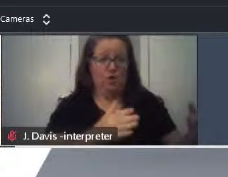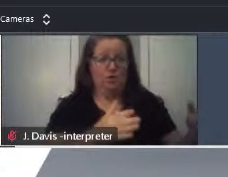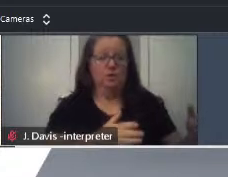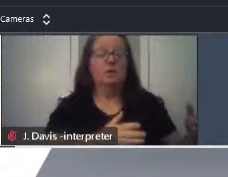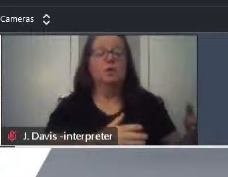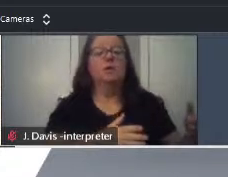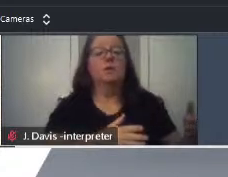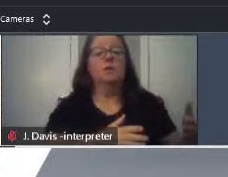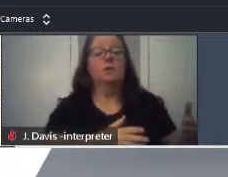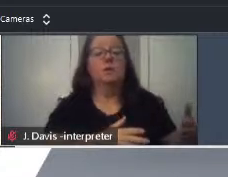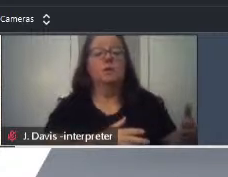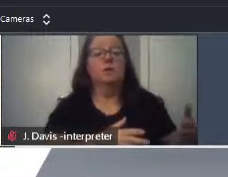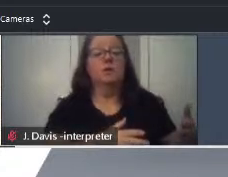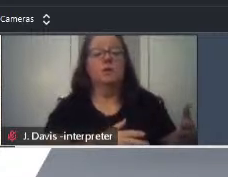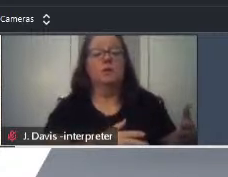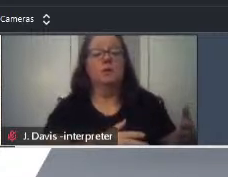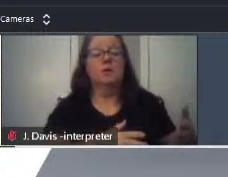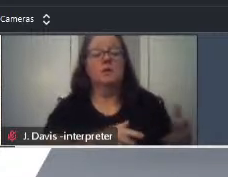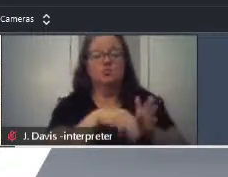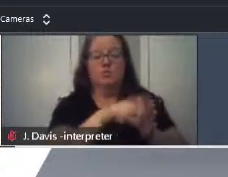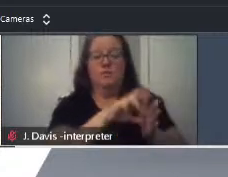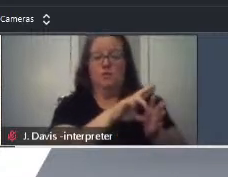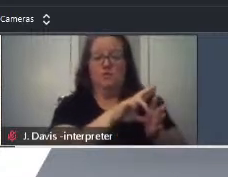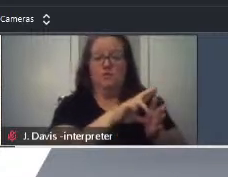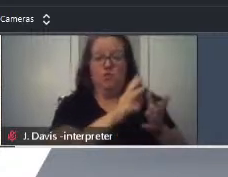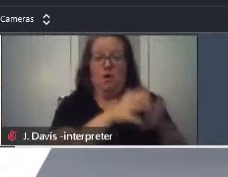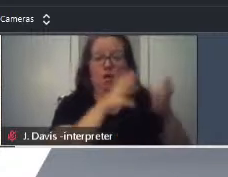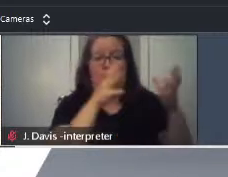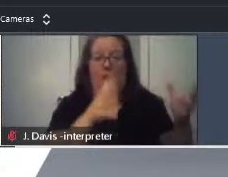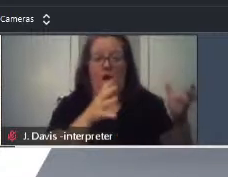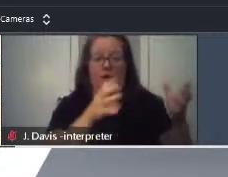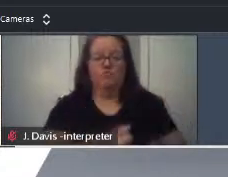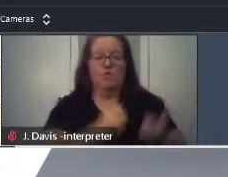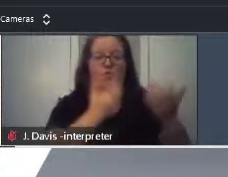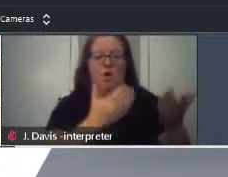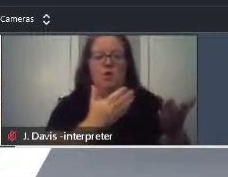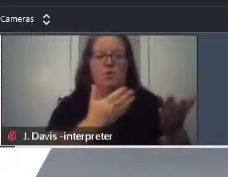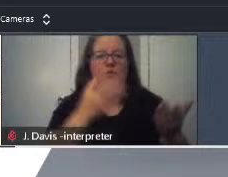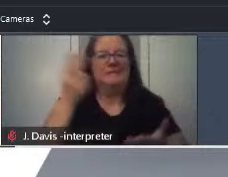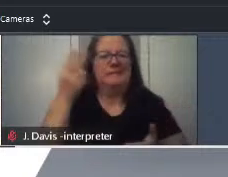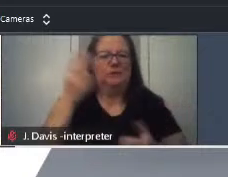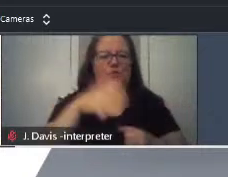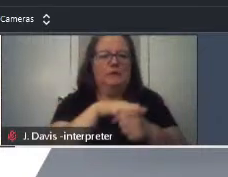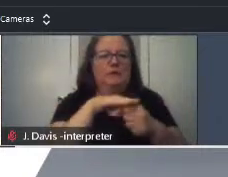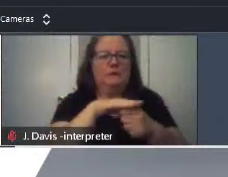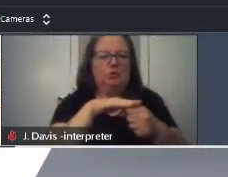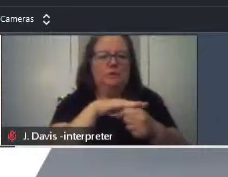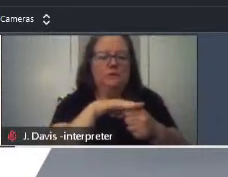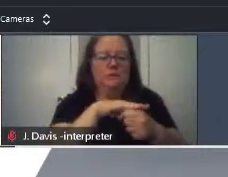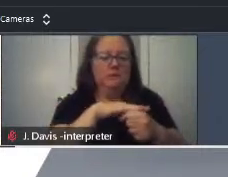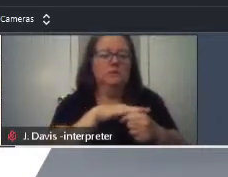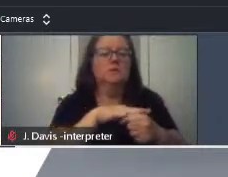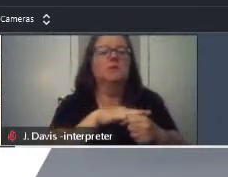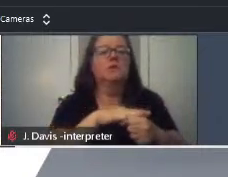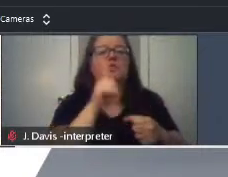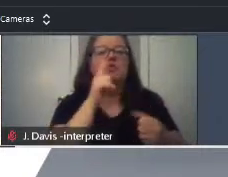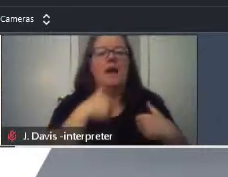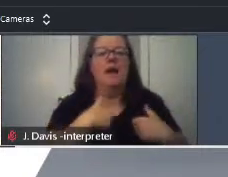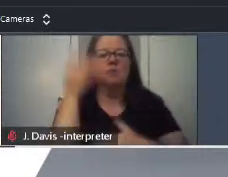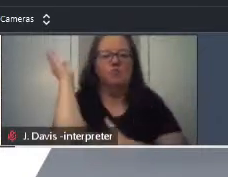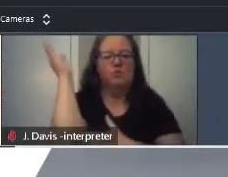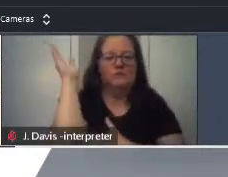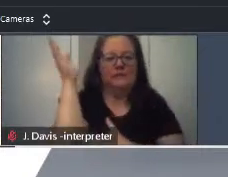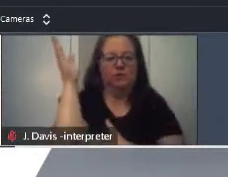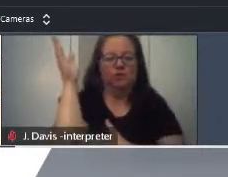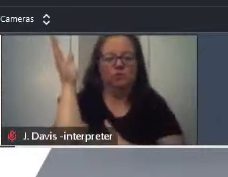we review a lot of these proposed landmarks districts to have a presentation at